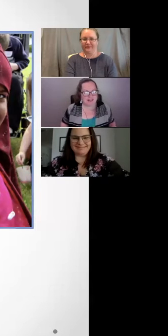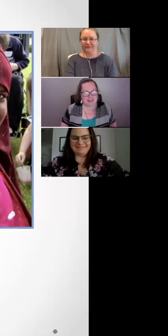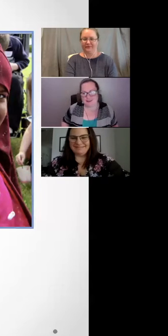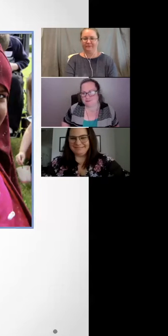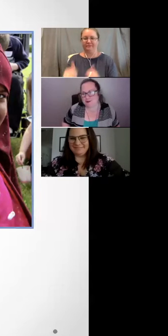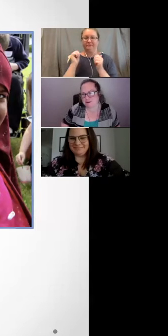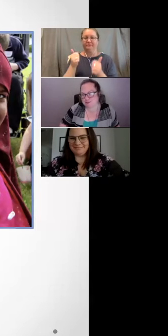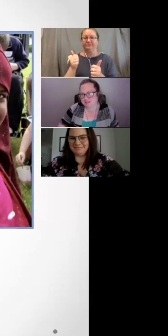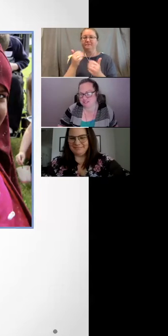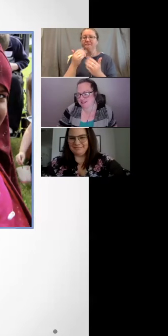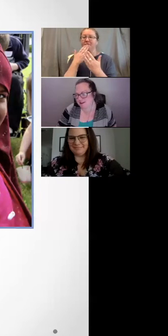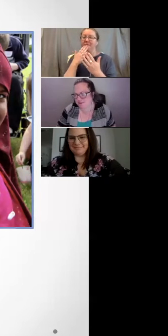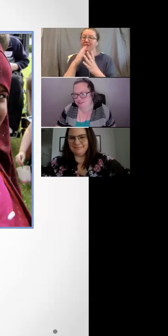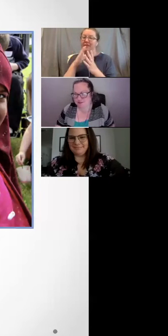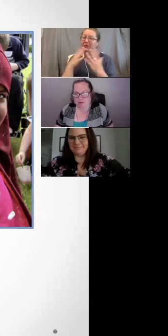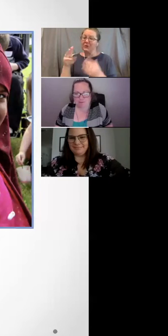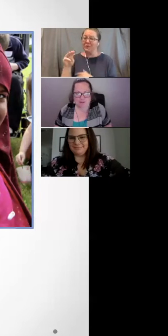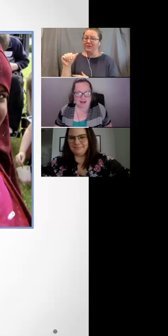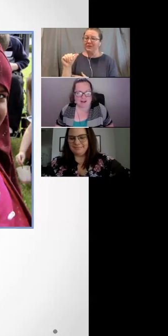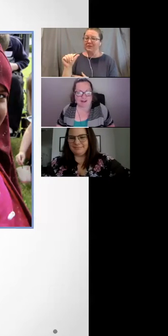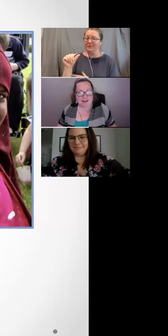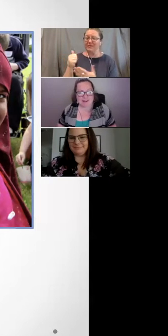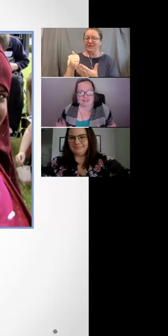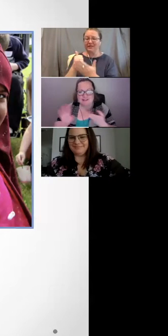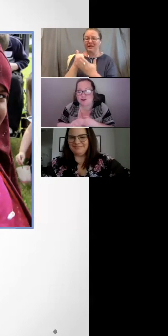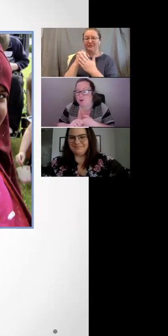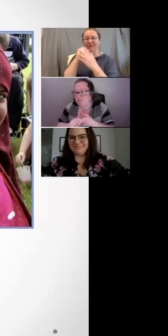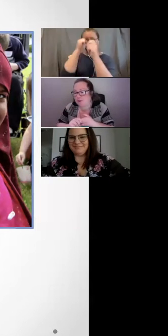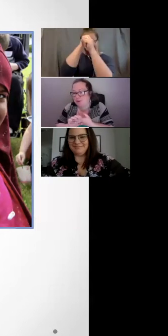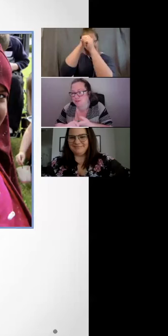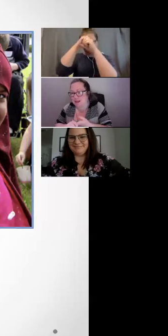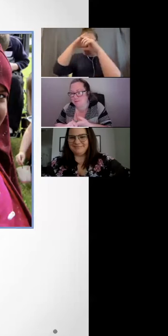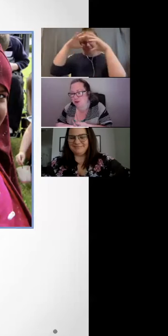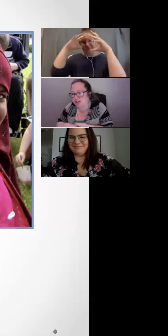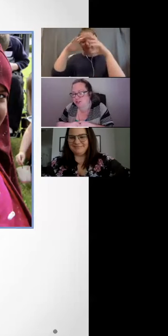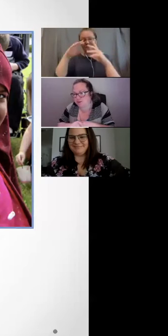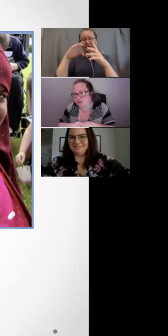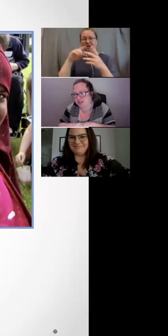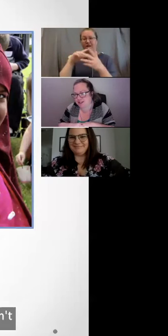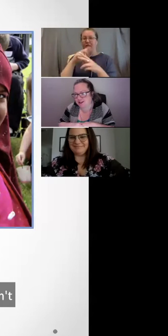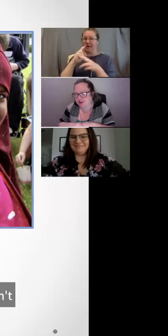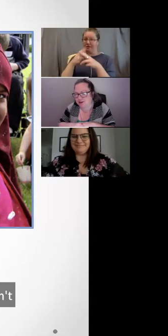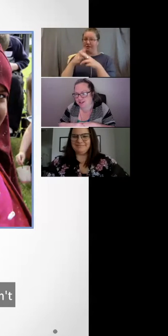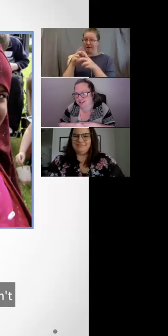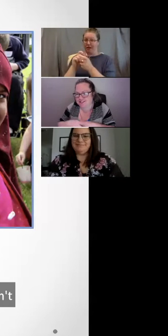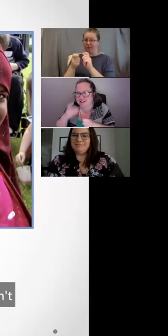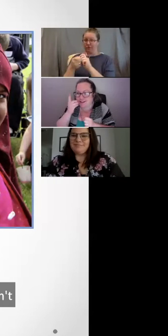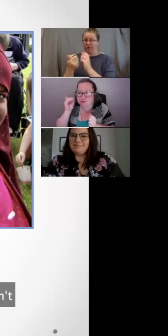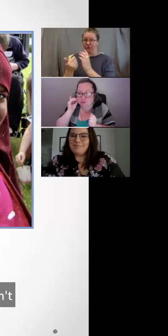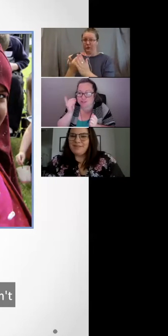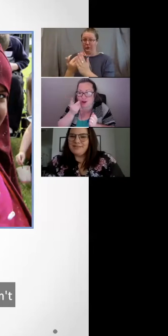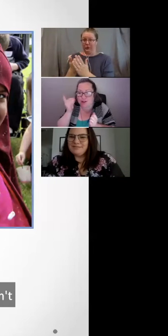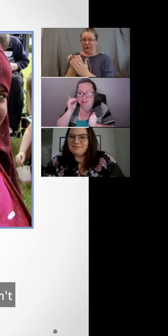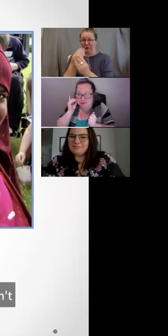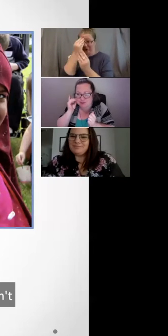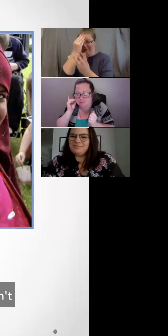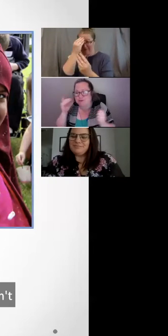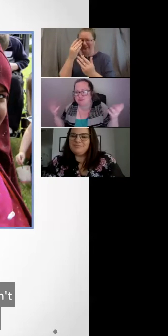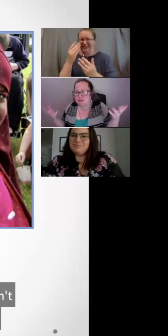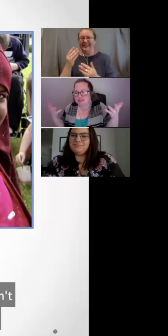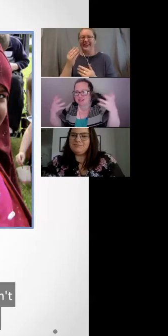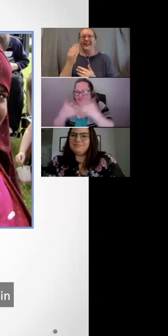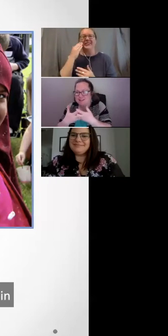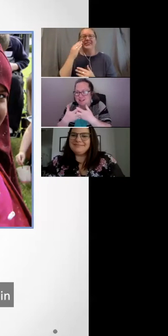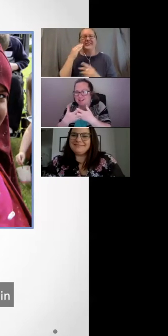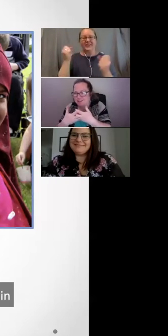Yeah, thank you very much, Melissa. That was helpful. I didn't know about those name changes, which I think are good. In sign language, we always call it the dorm,